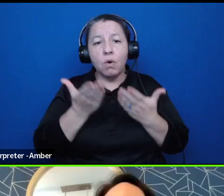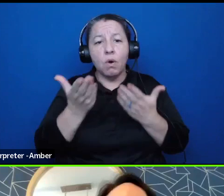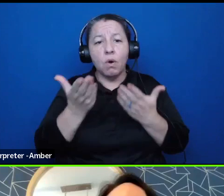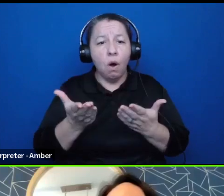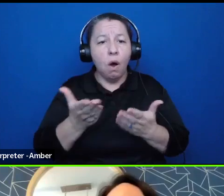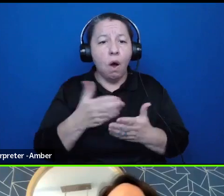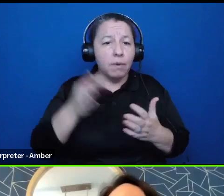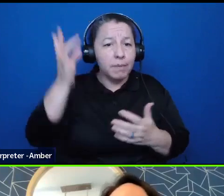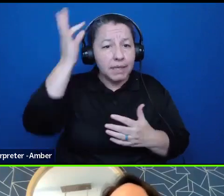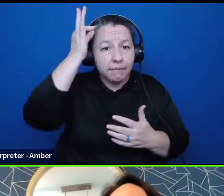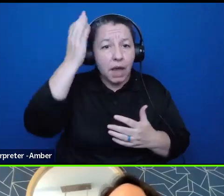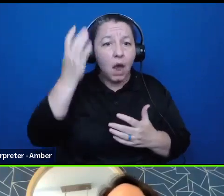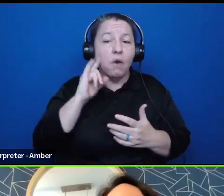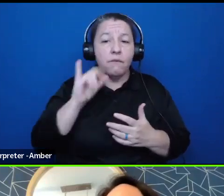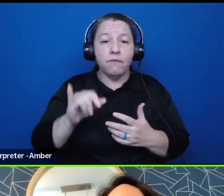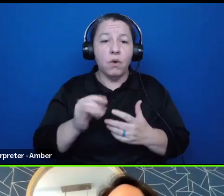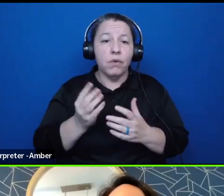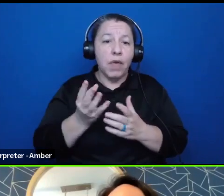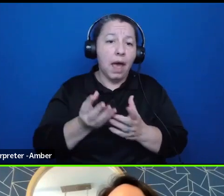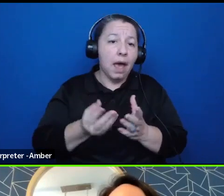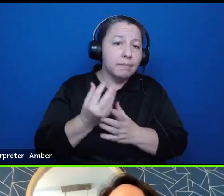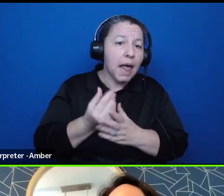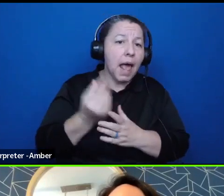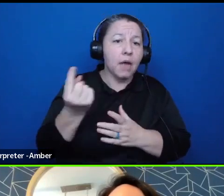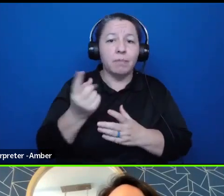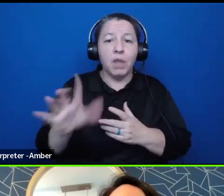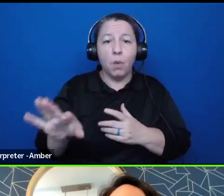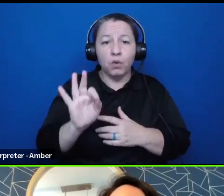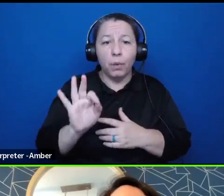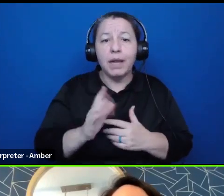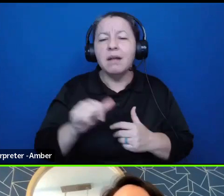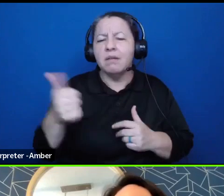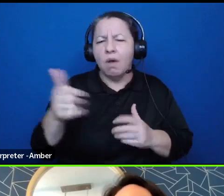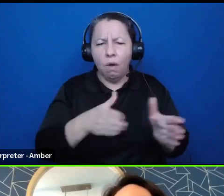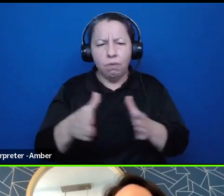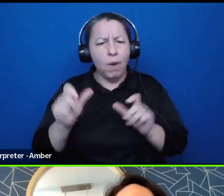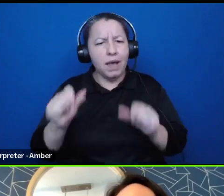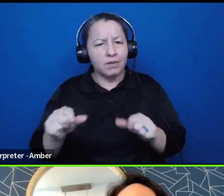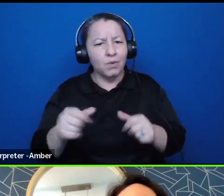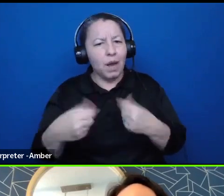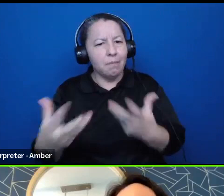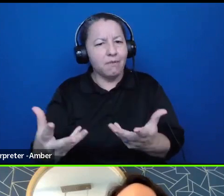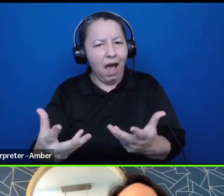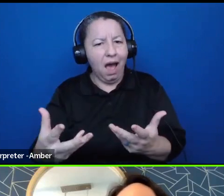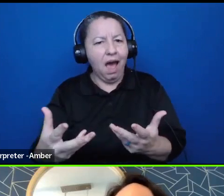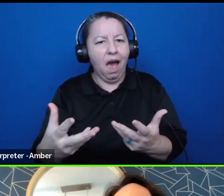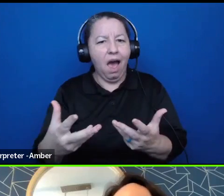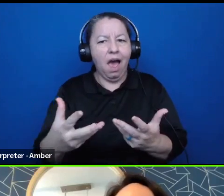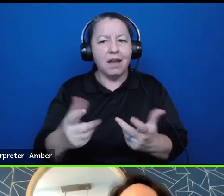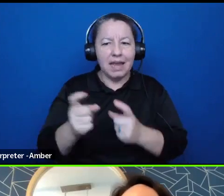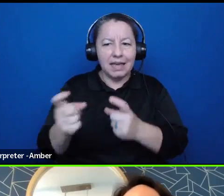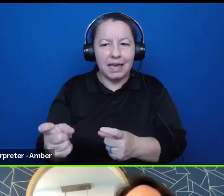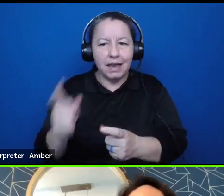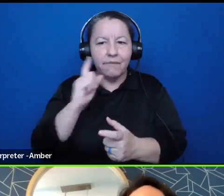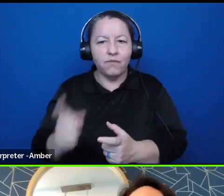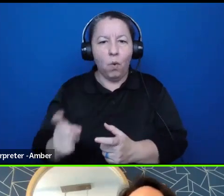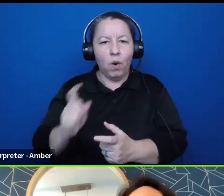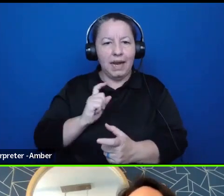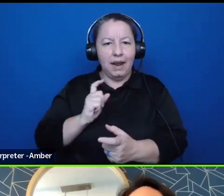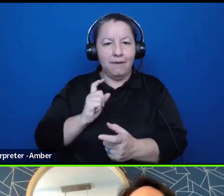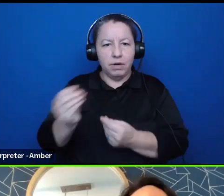pick, or, there's other ways to provide that reciprocity and that, that teaching